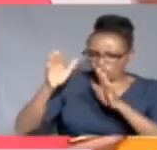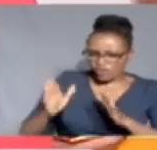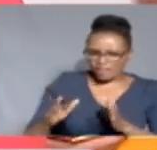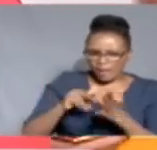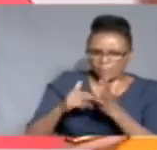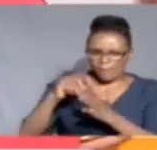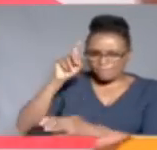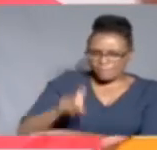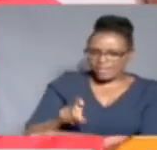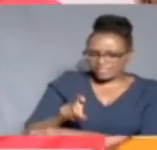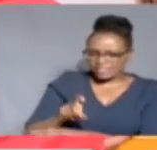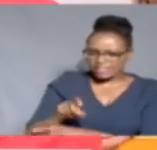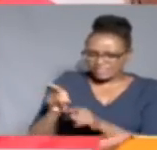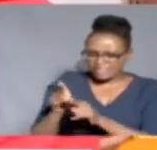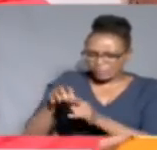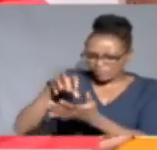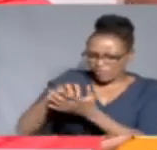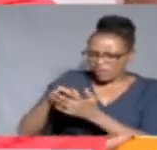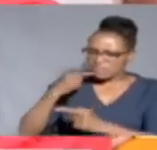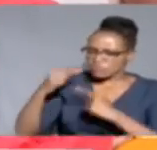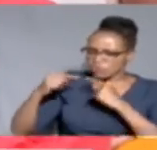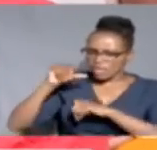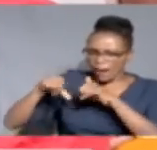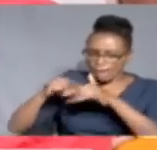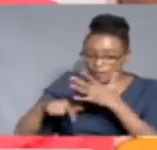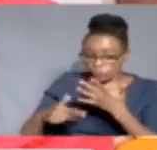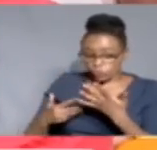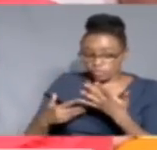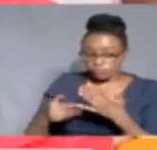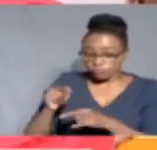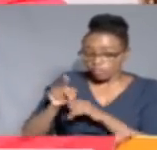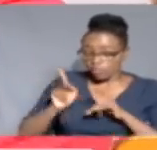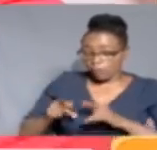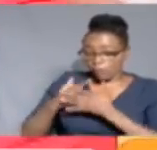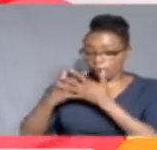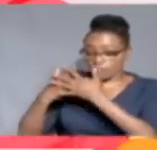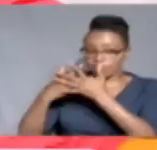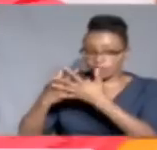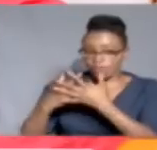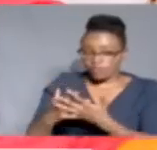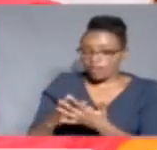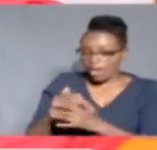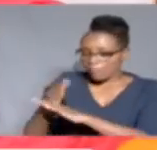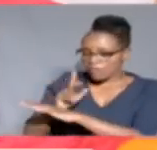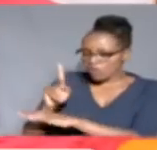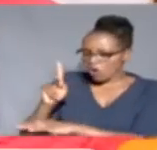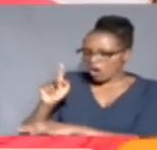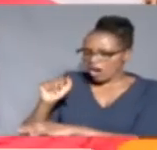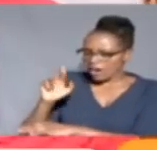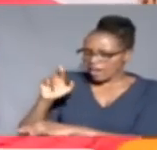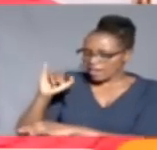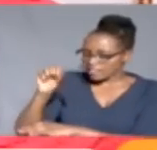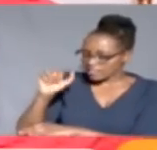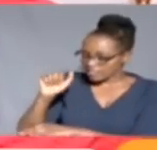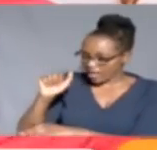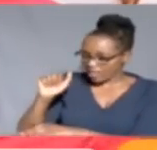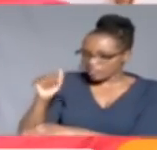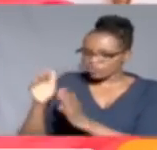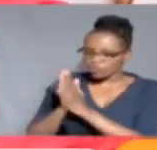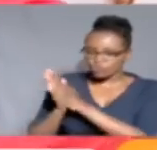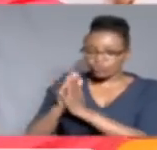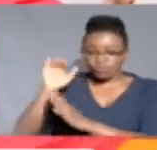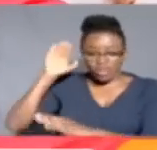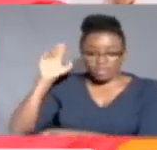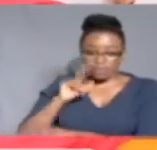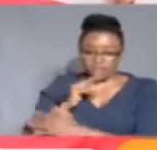have that dichotomy when you're talking about people within prisons, because like Carissa's story, as I was listening to Carissa, I've never heard it before,